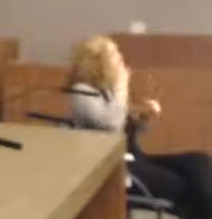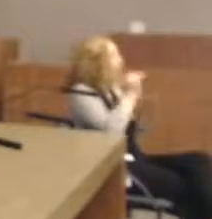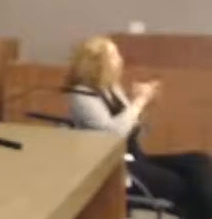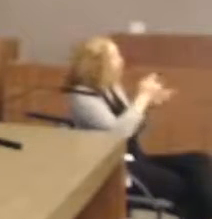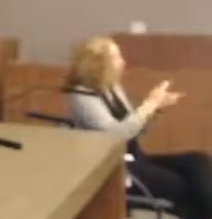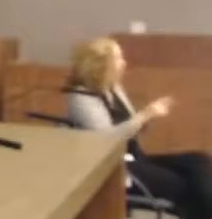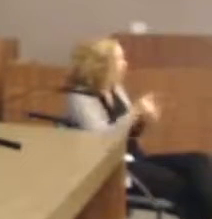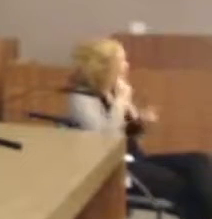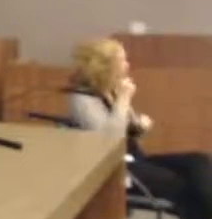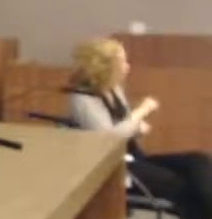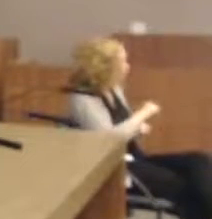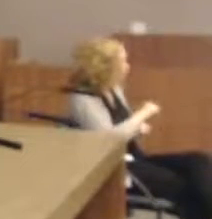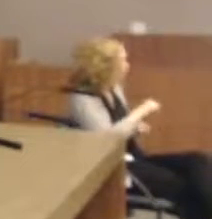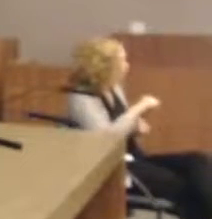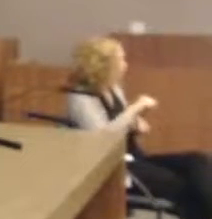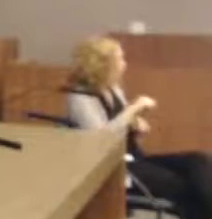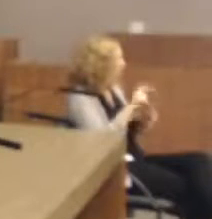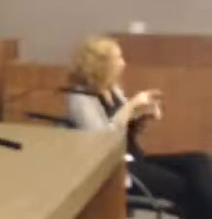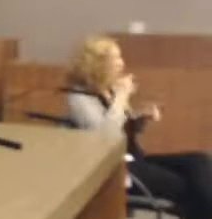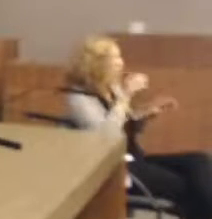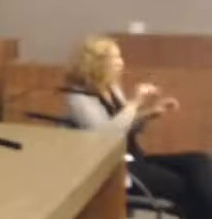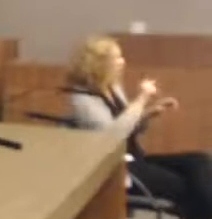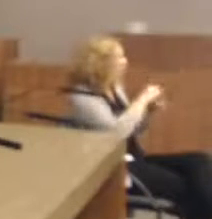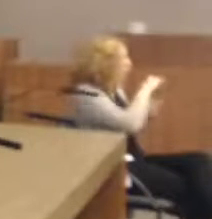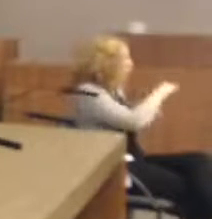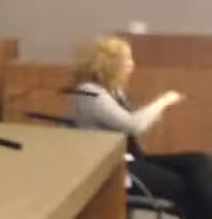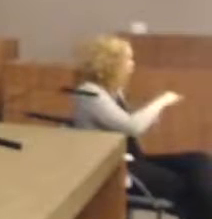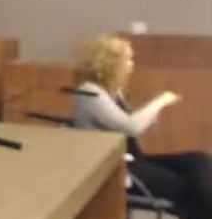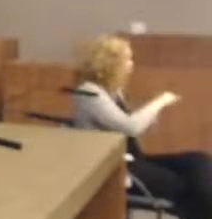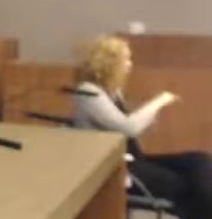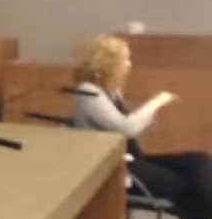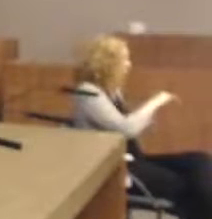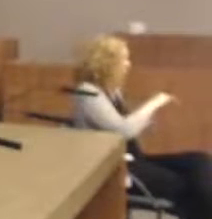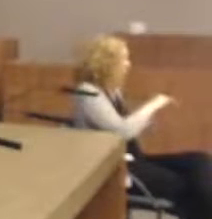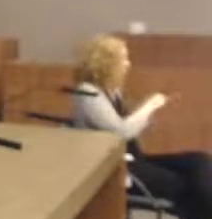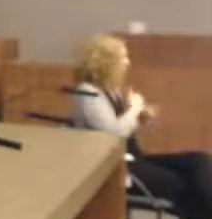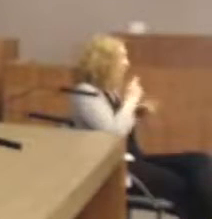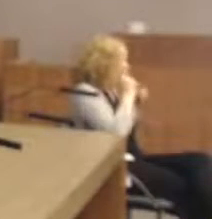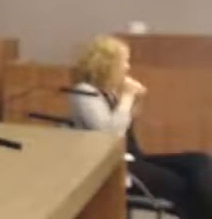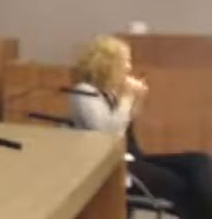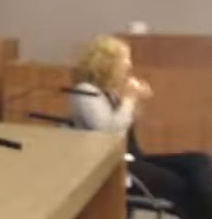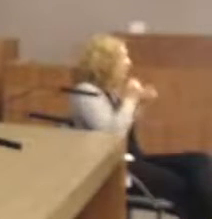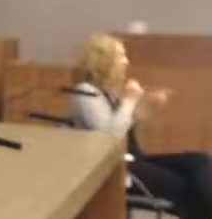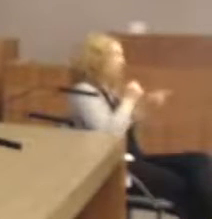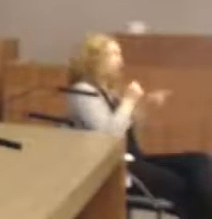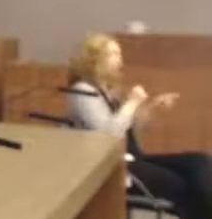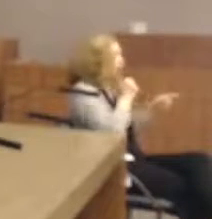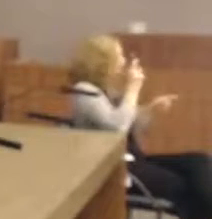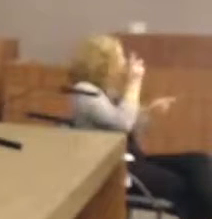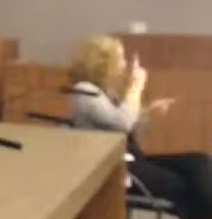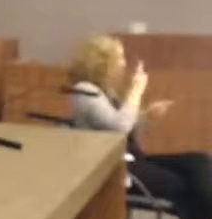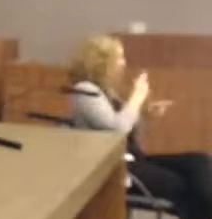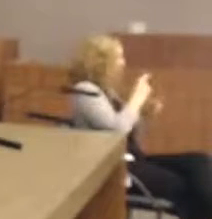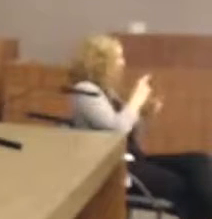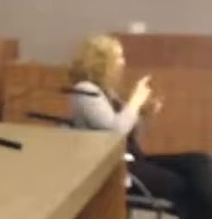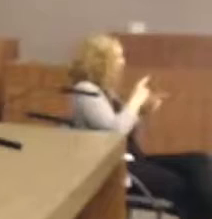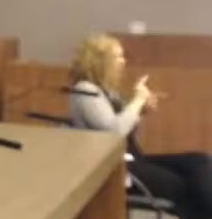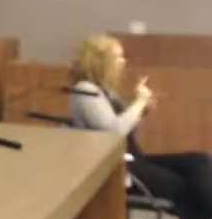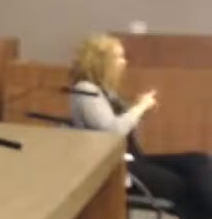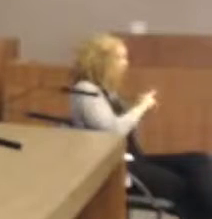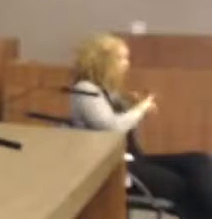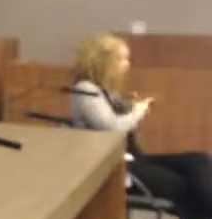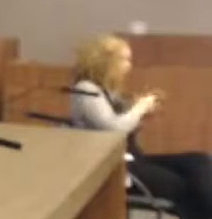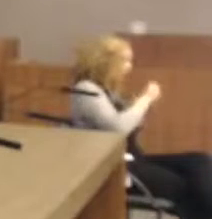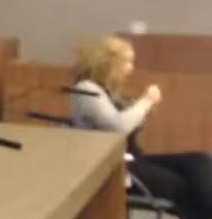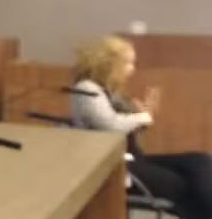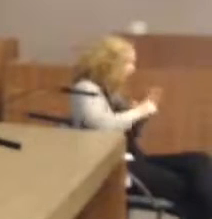that was what the perpetrator was bringing up for her. She didn't know that that was happening until we started kind of tracking what things were harder